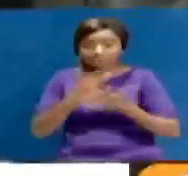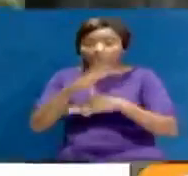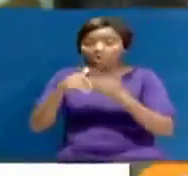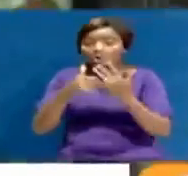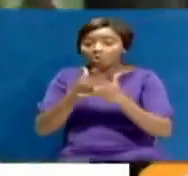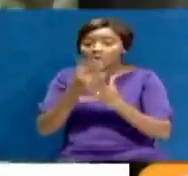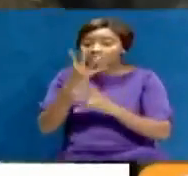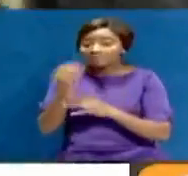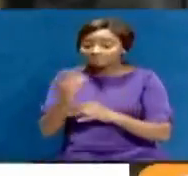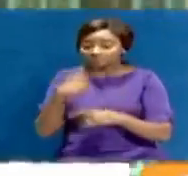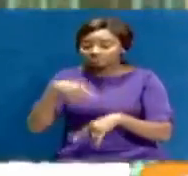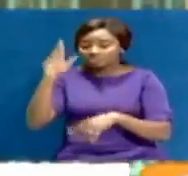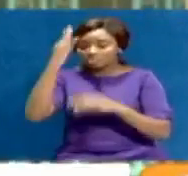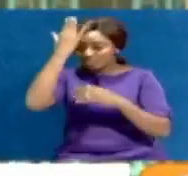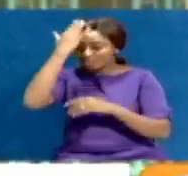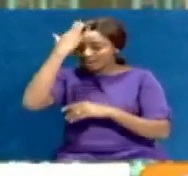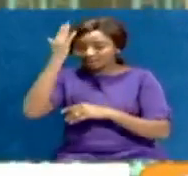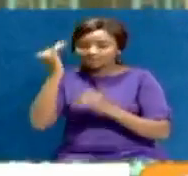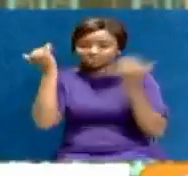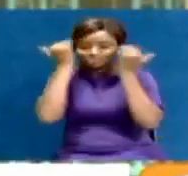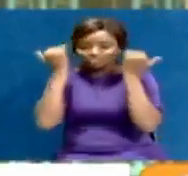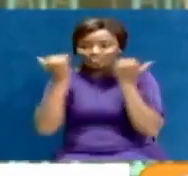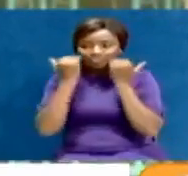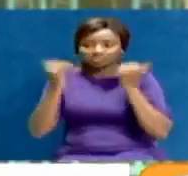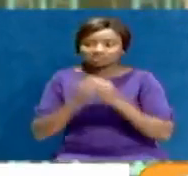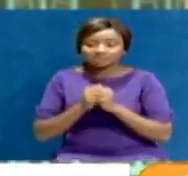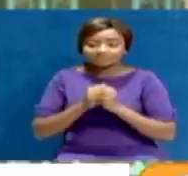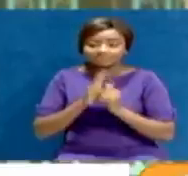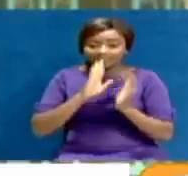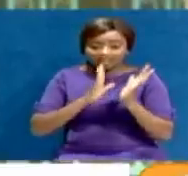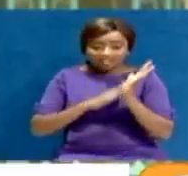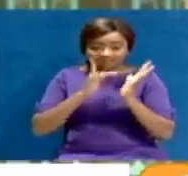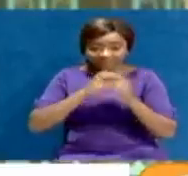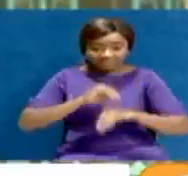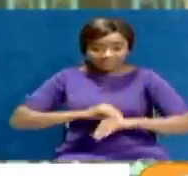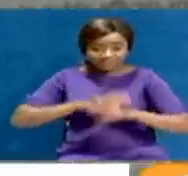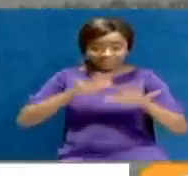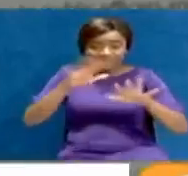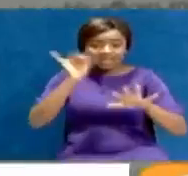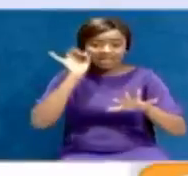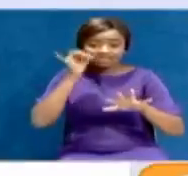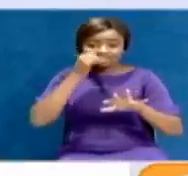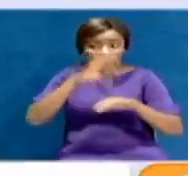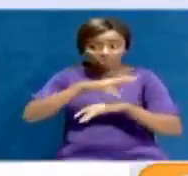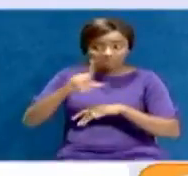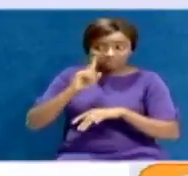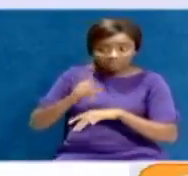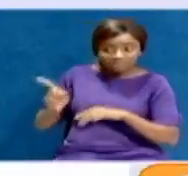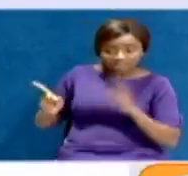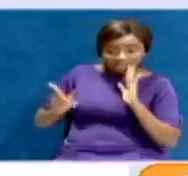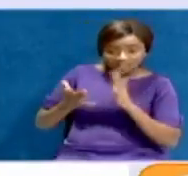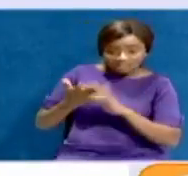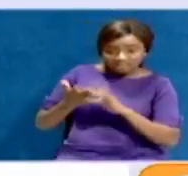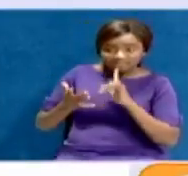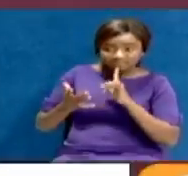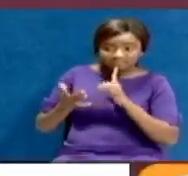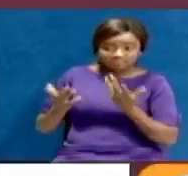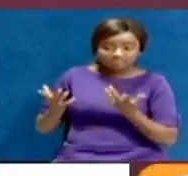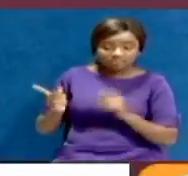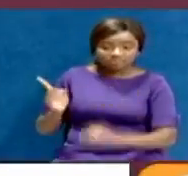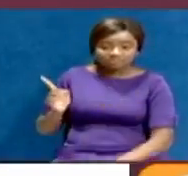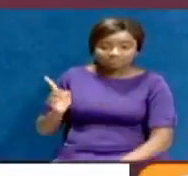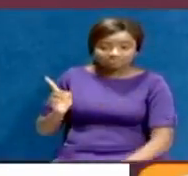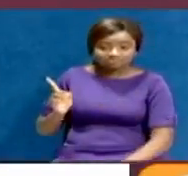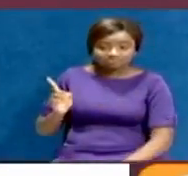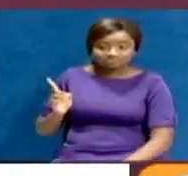arraigned Monday to answer to charges. Through a circular copied to all heads of departments in Isiolo County, the Secretary and Head of Public